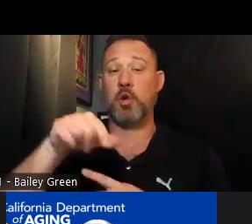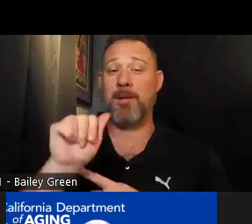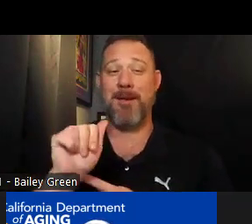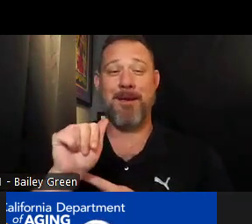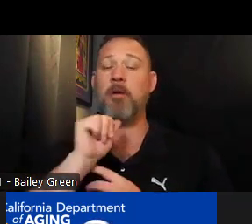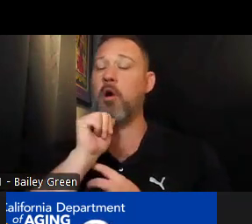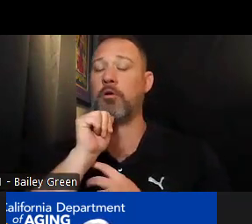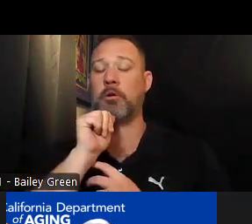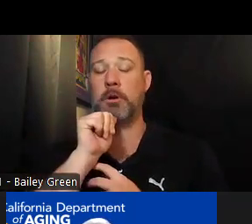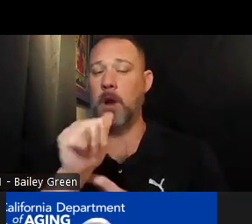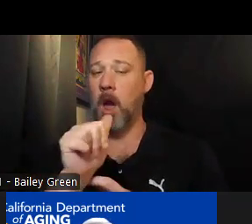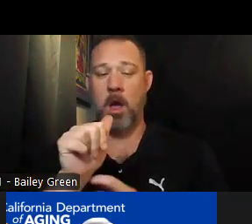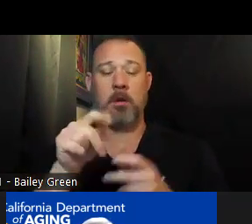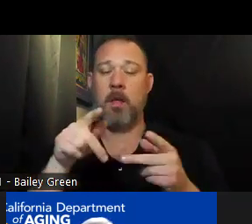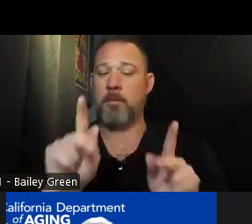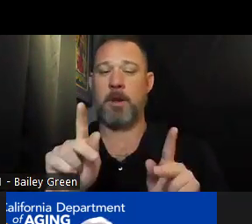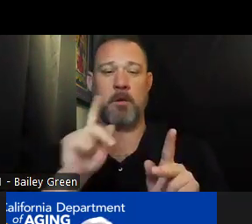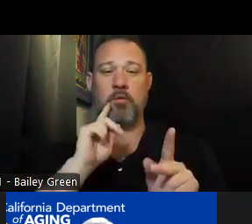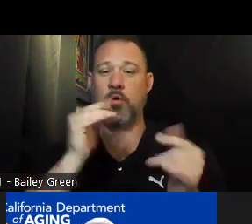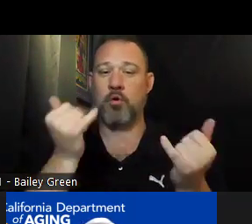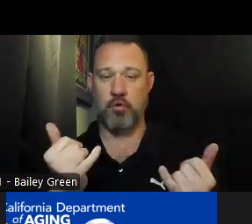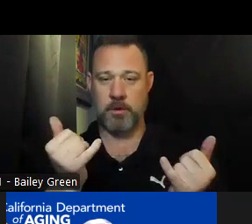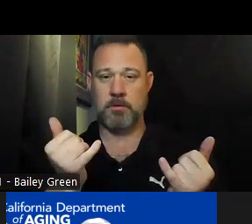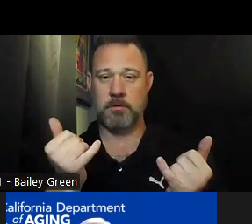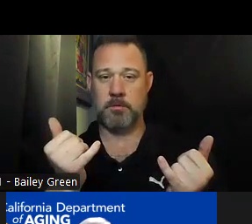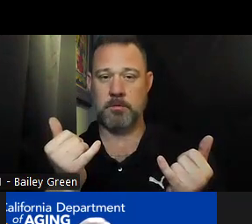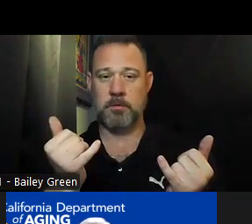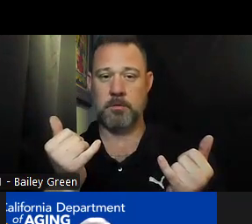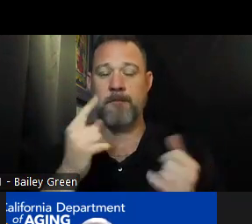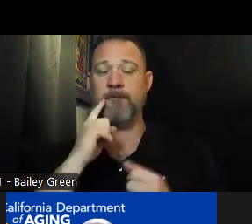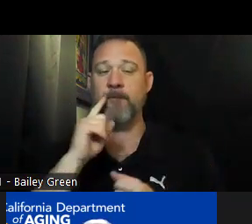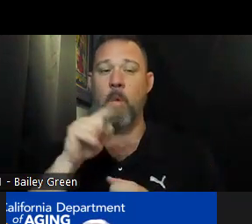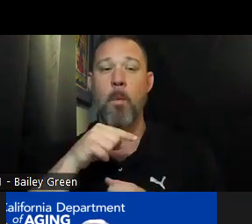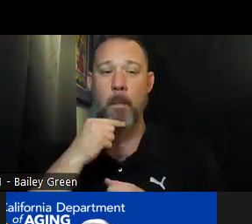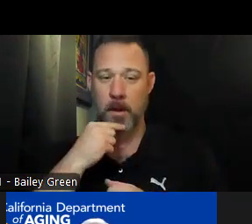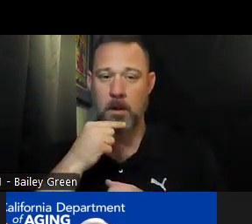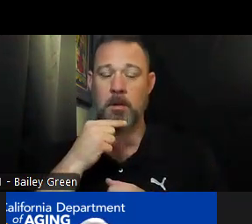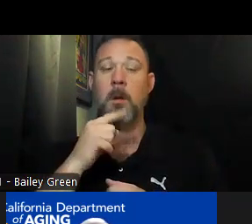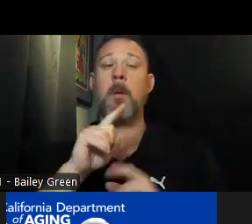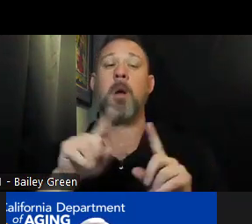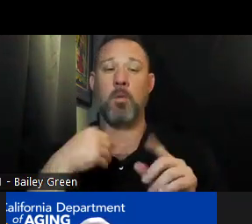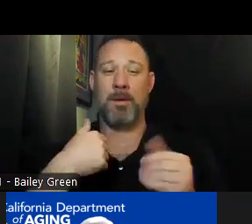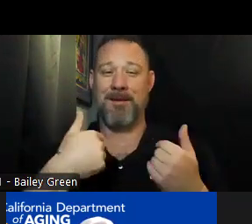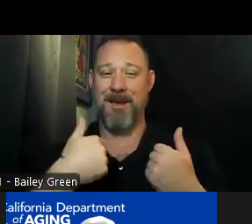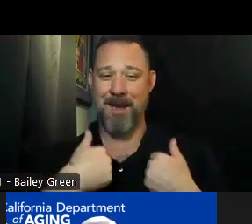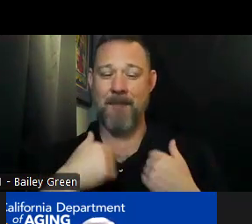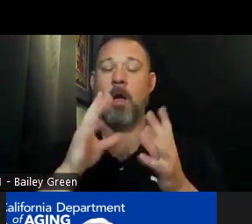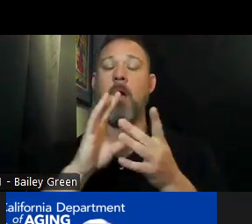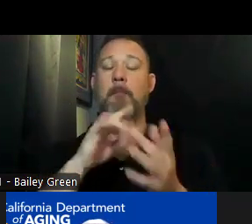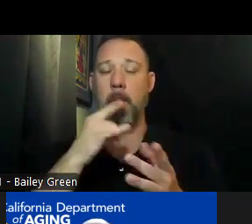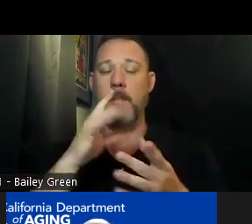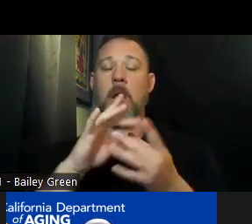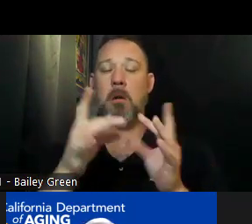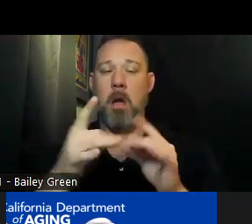enabled for questions to from public attendees, but we do have a public comment period where